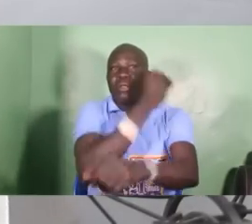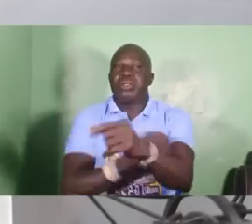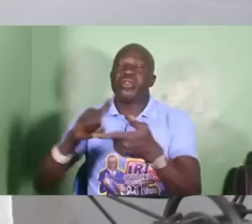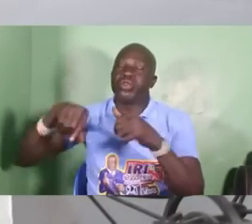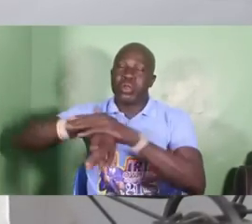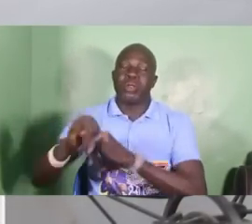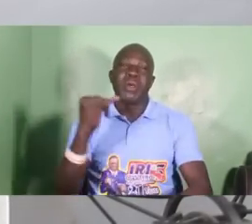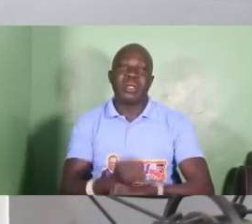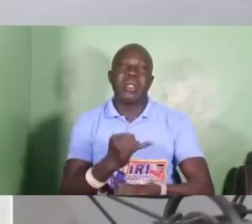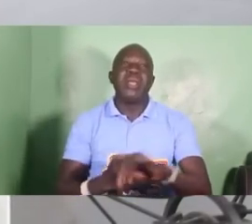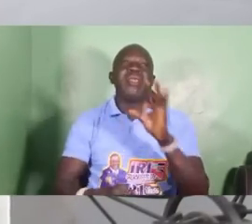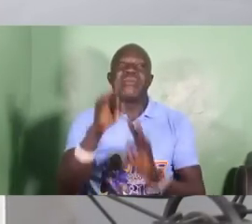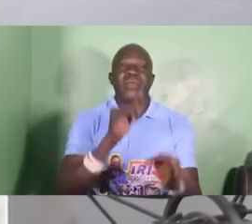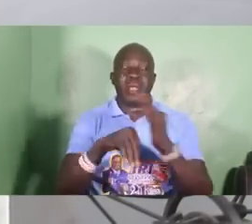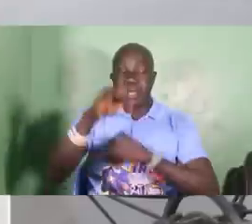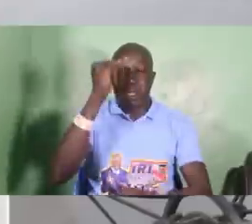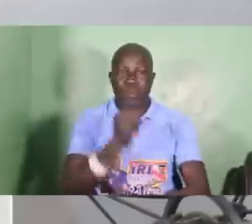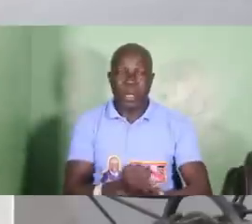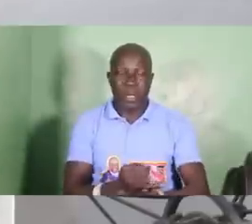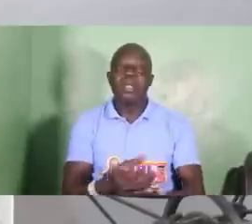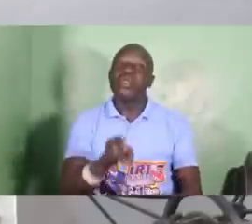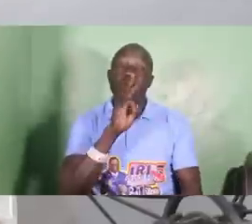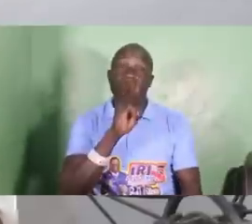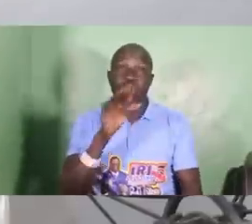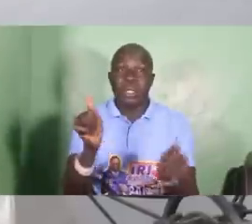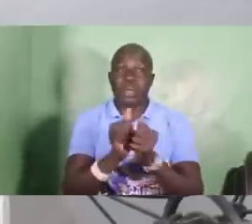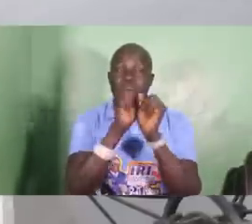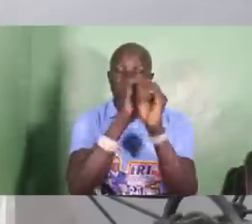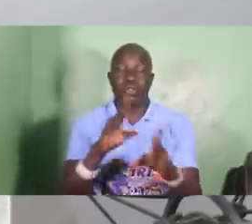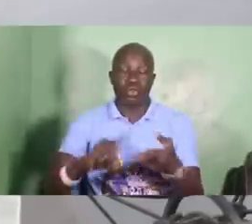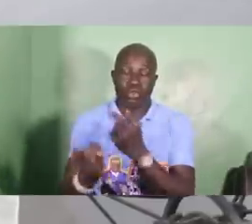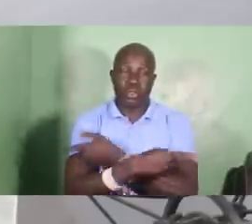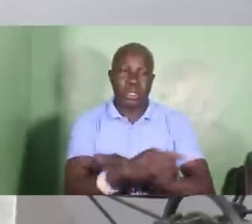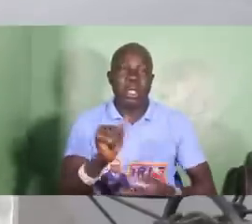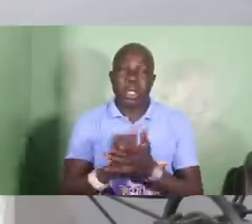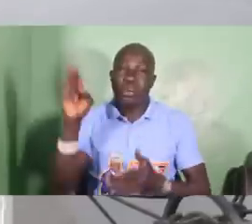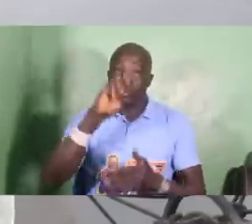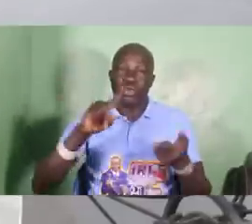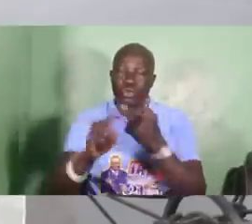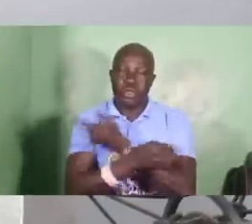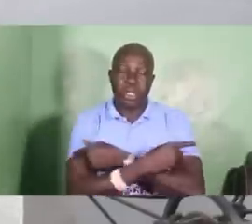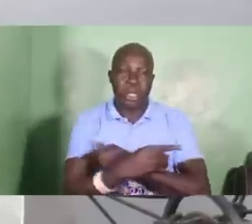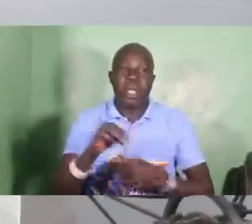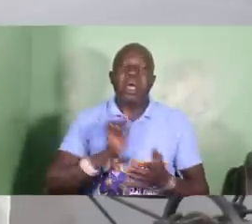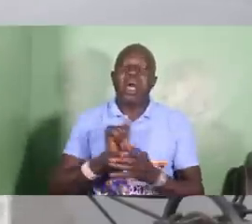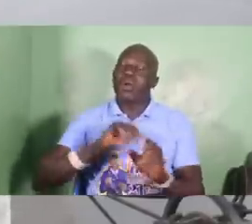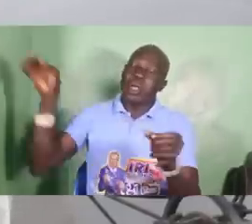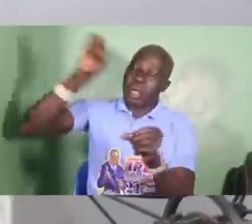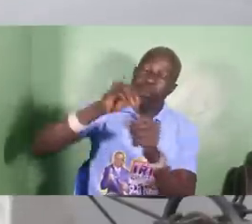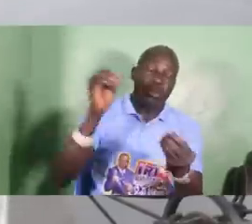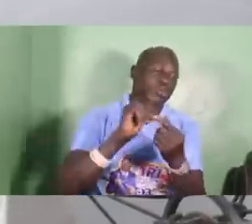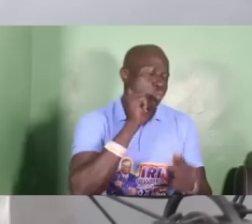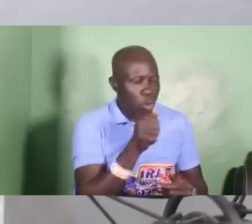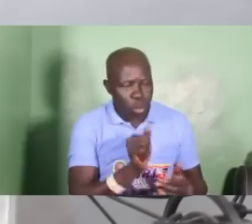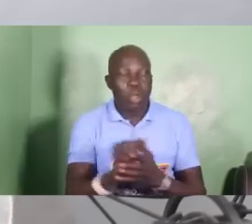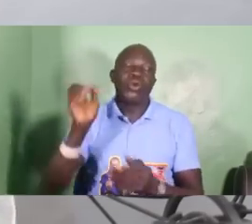rain of authority in Ibadan. If you're in Ibadan, that water we're going to bless with, you are going to use part of it today. You add